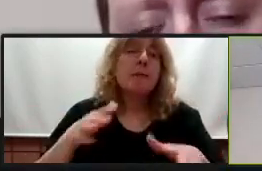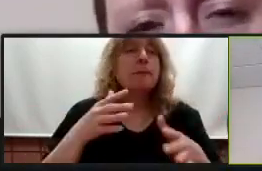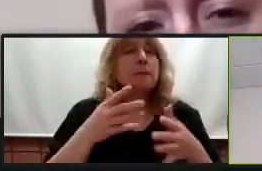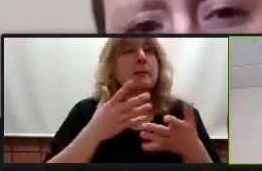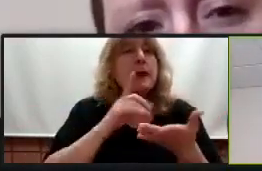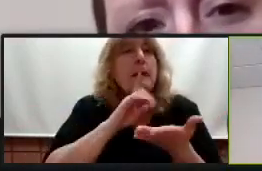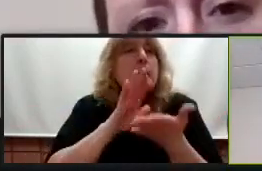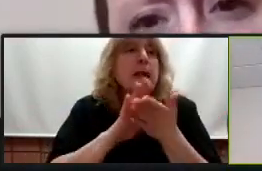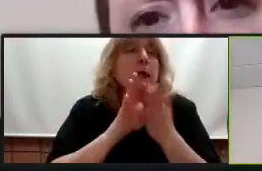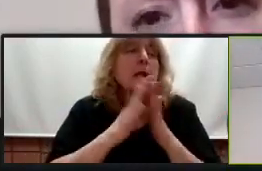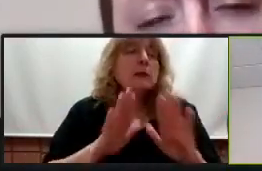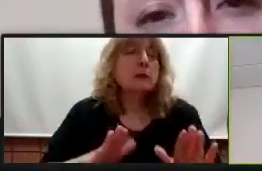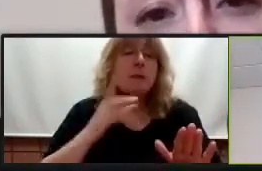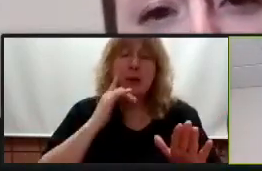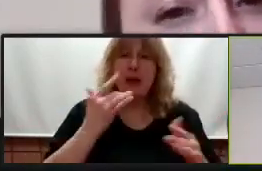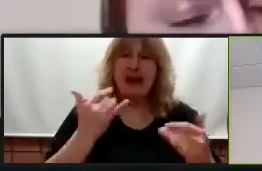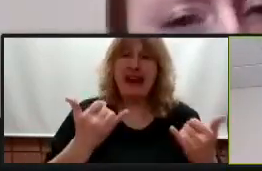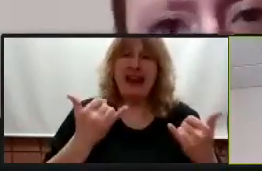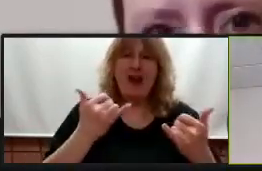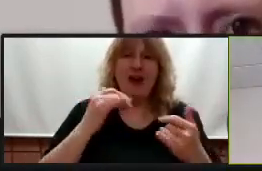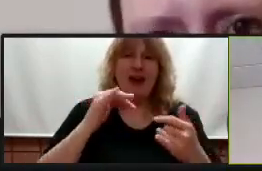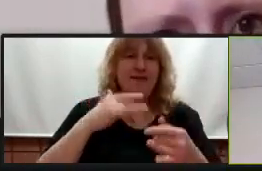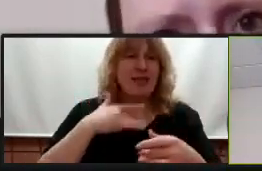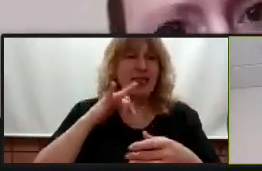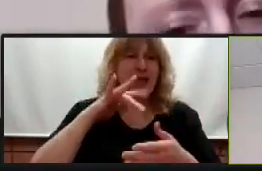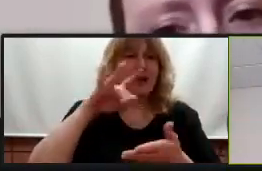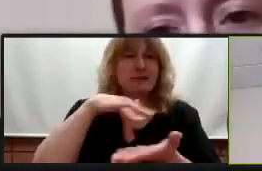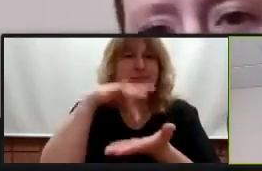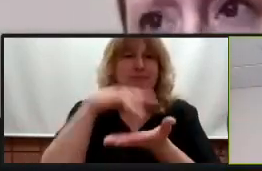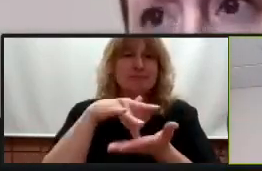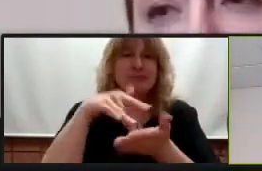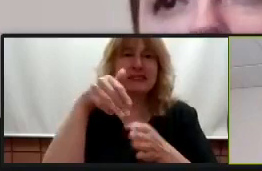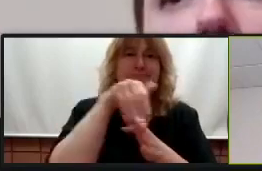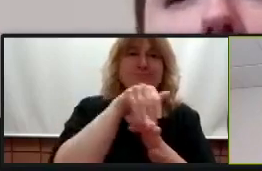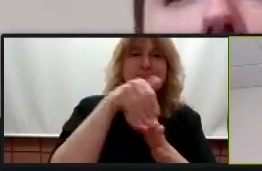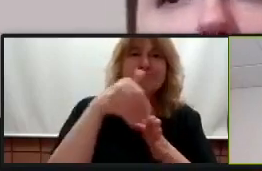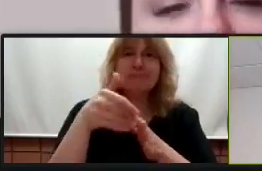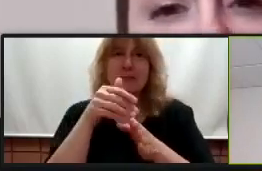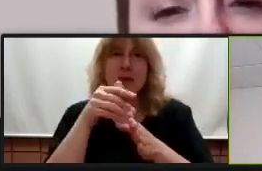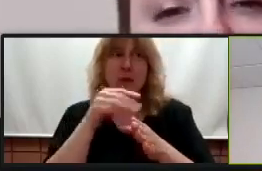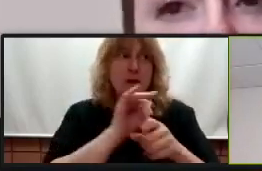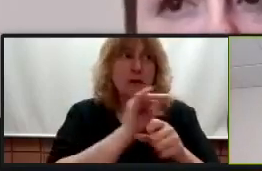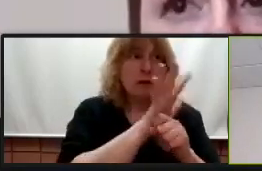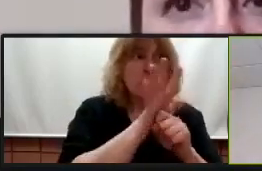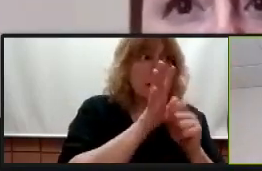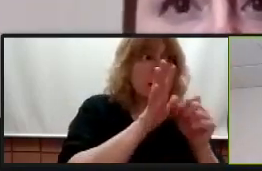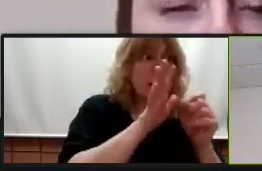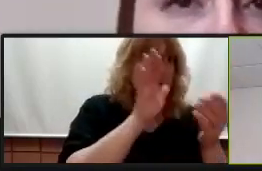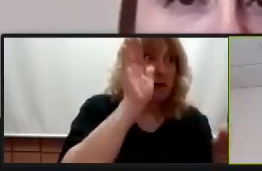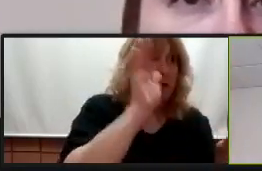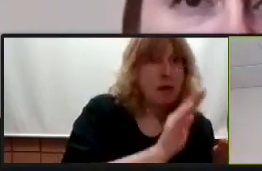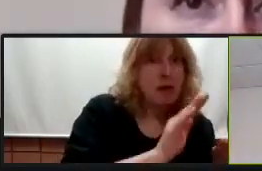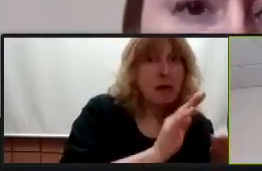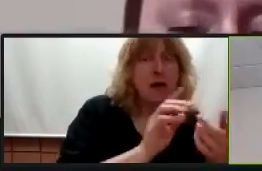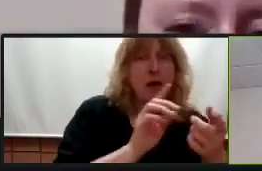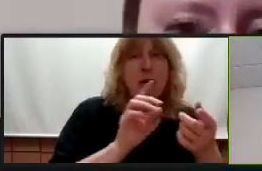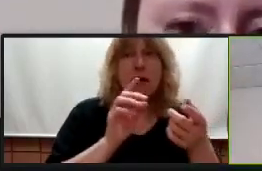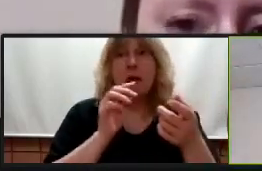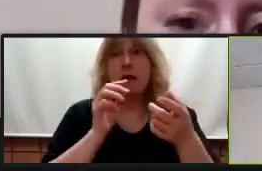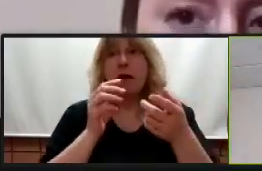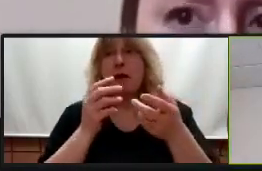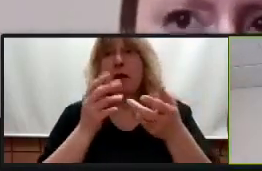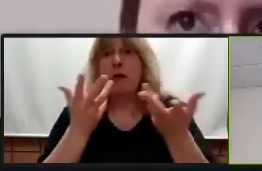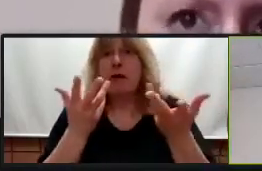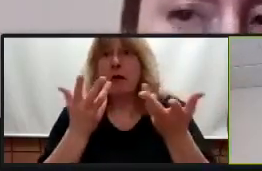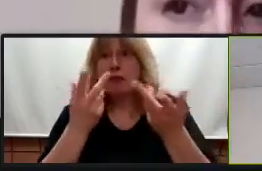strange and we don't have all the answers and we don't know. And the best that we can do is kind of think about the different situations